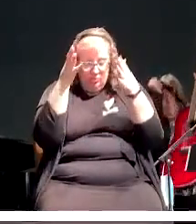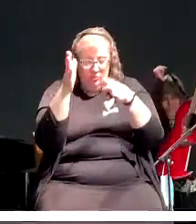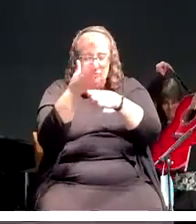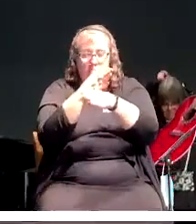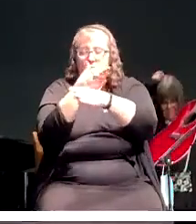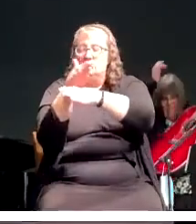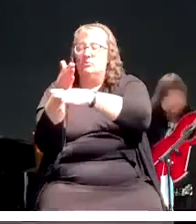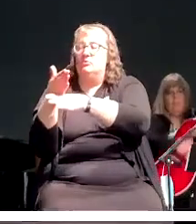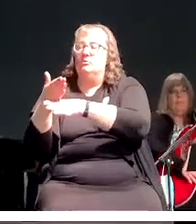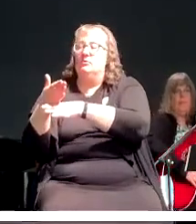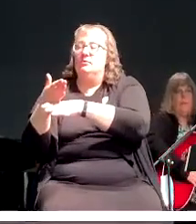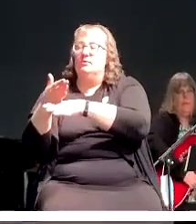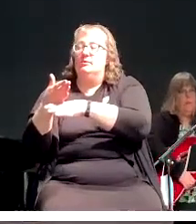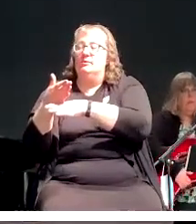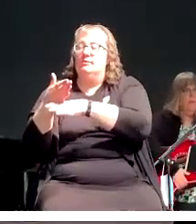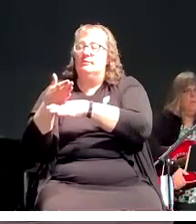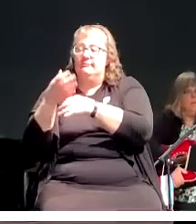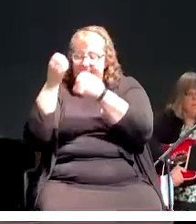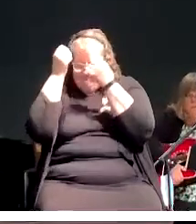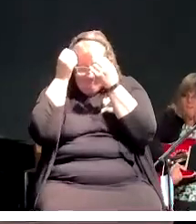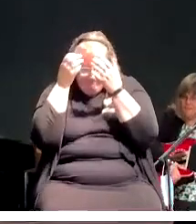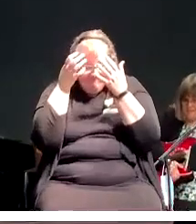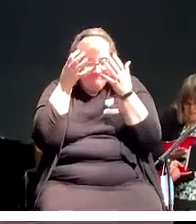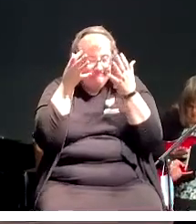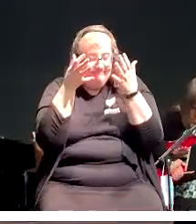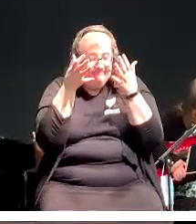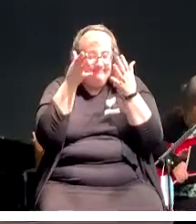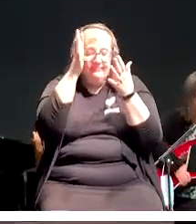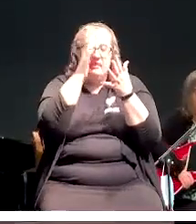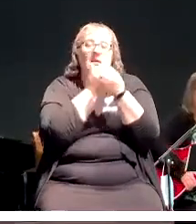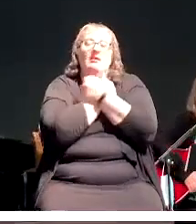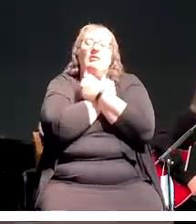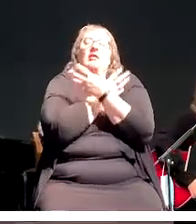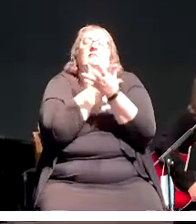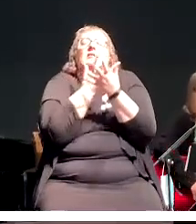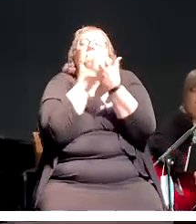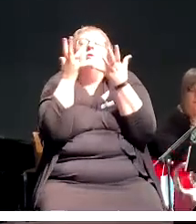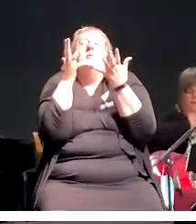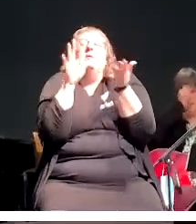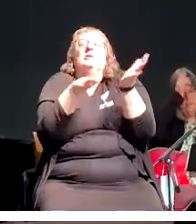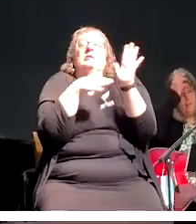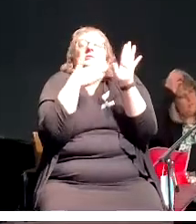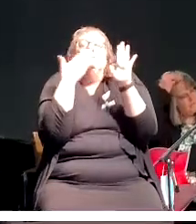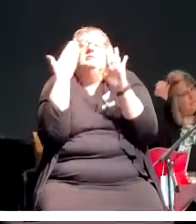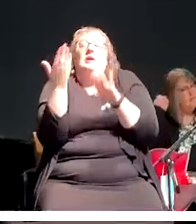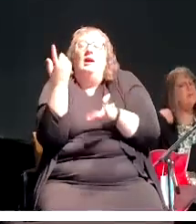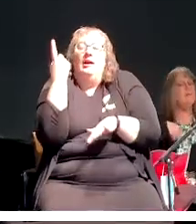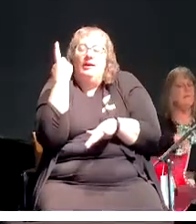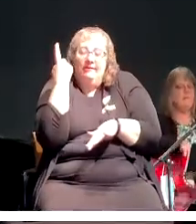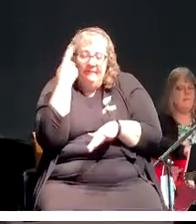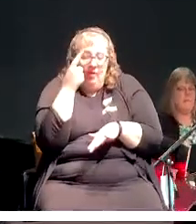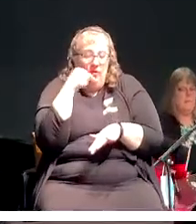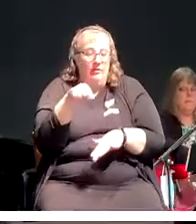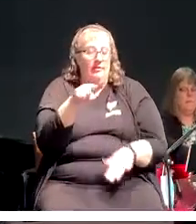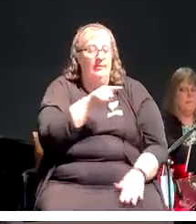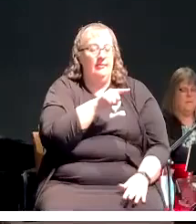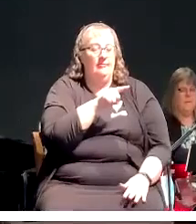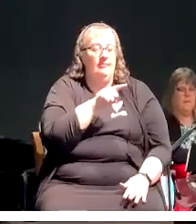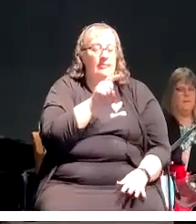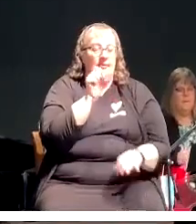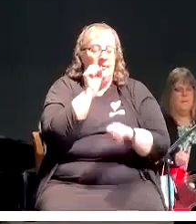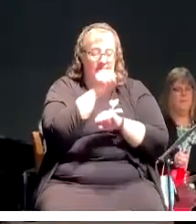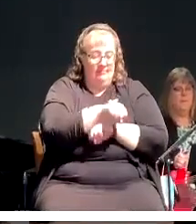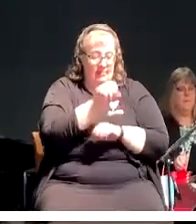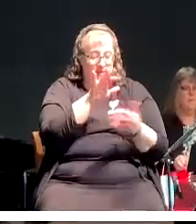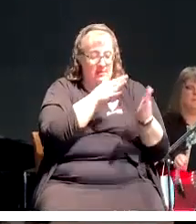everyone and let them know that God loves them so much that He would die for them and even beat death for them.